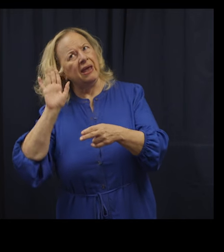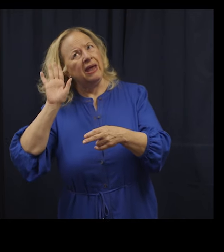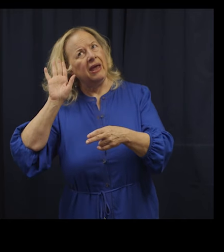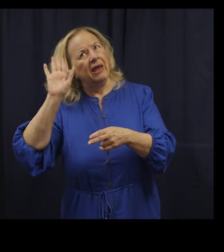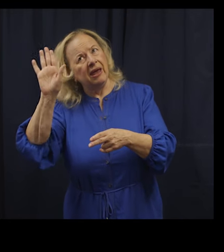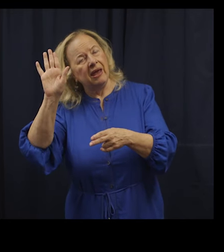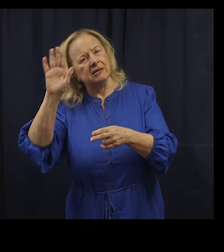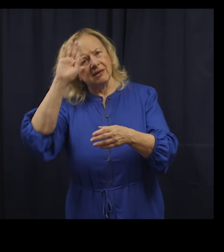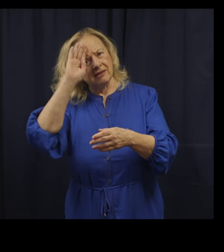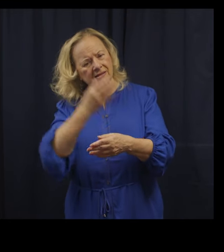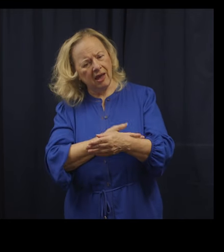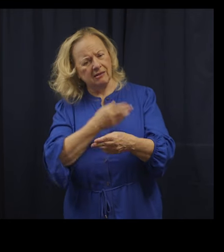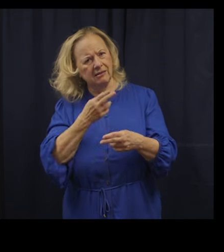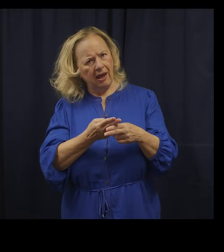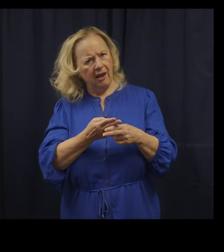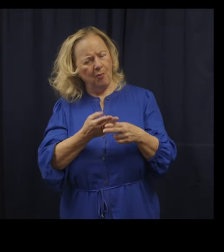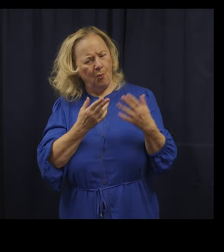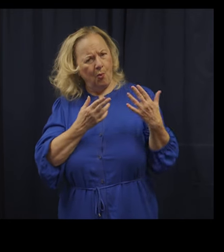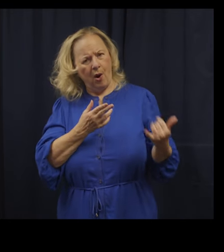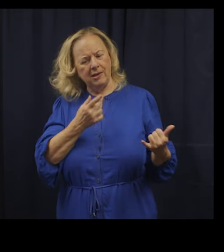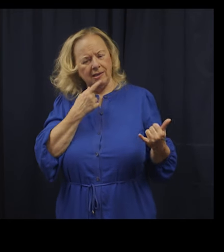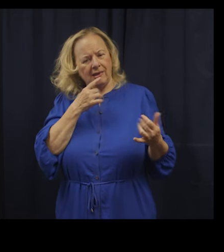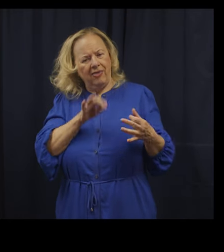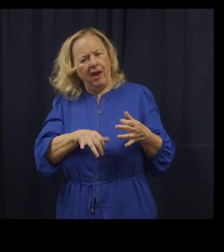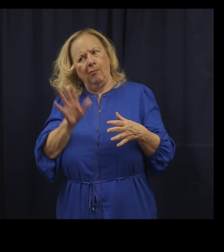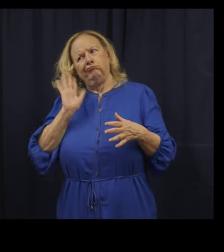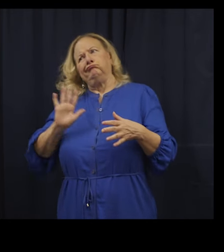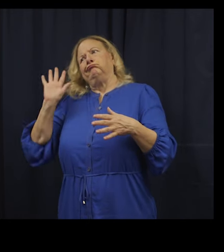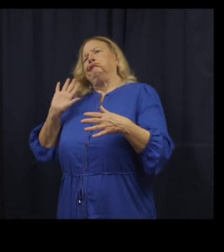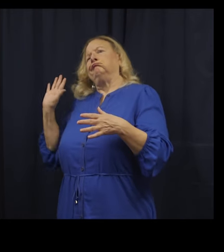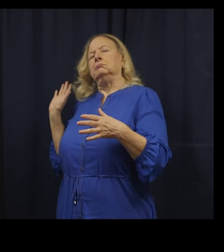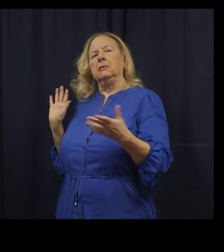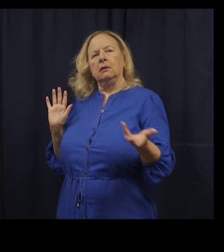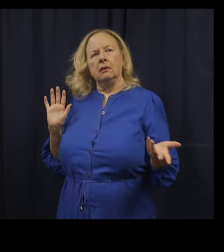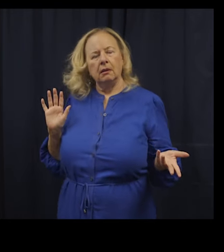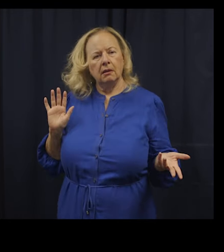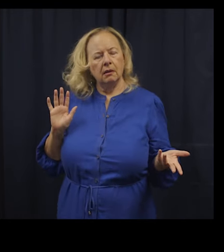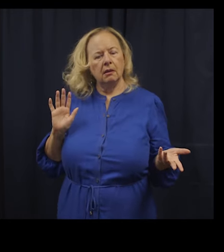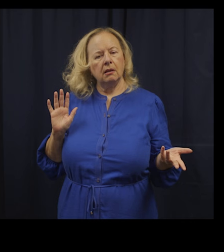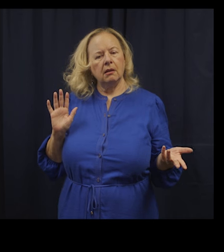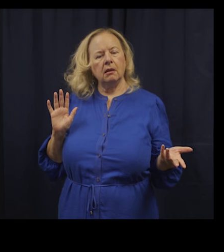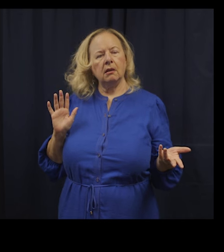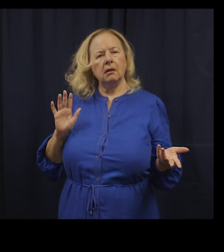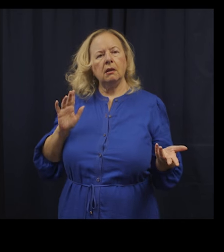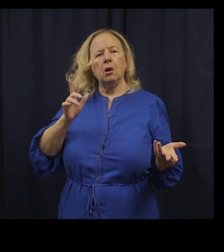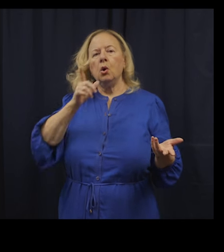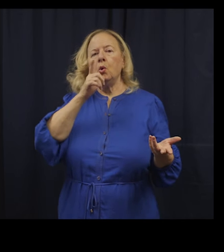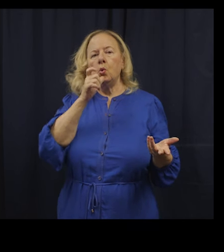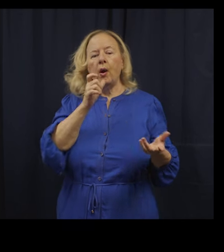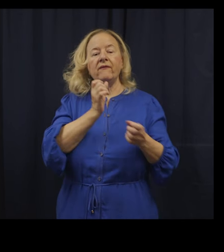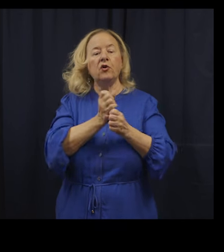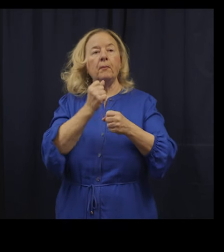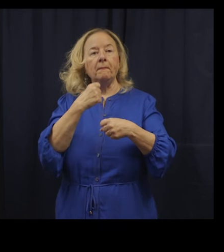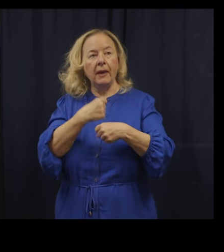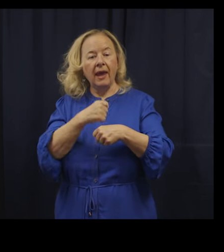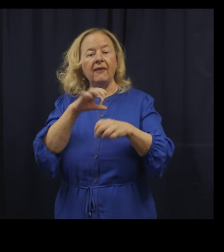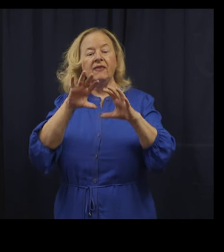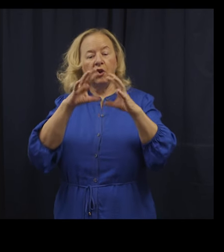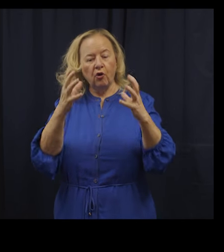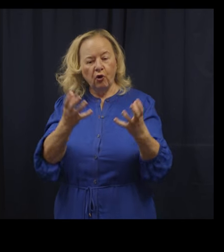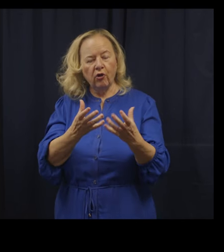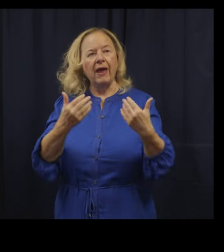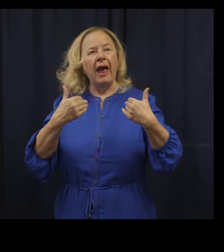you that whoever was able to create the earth has a